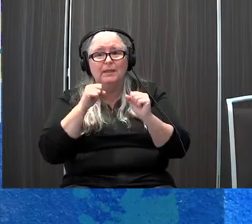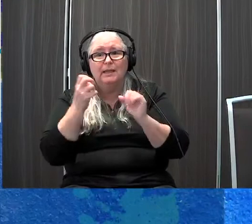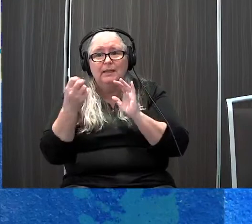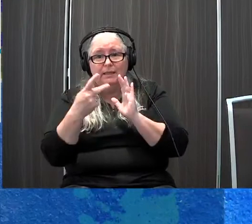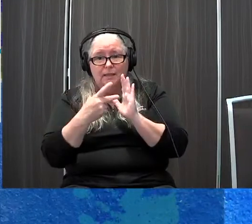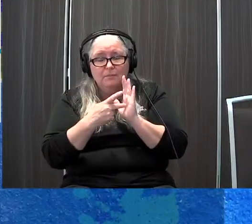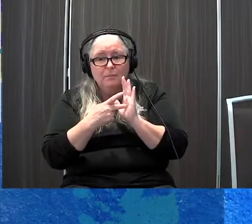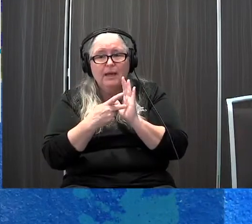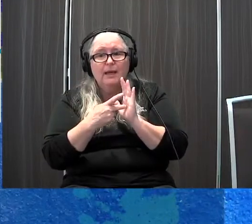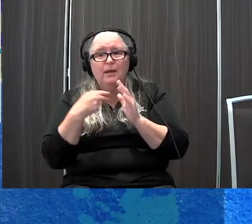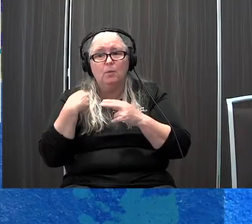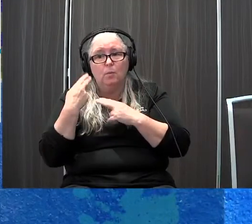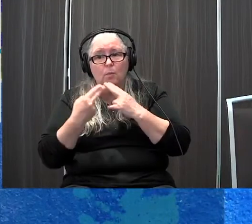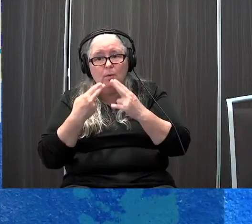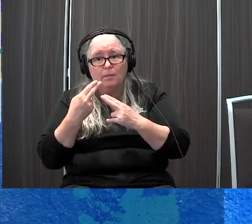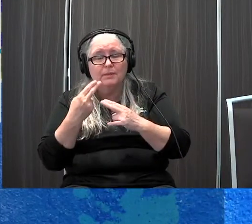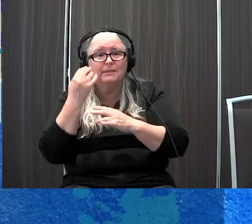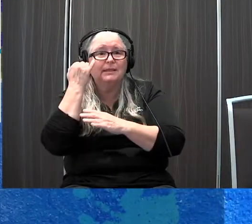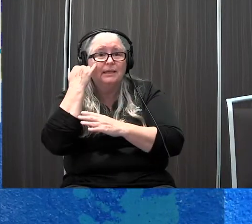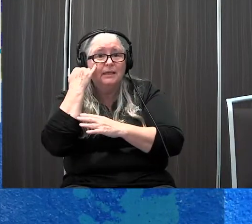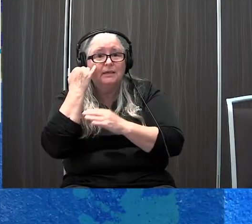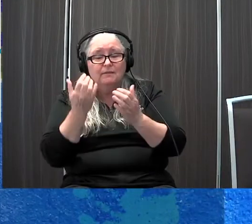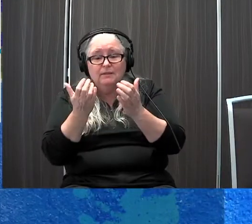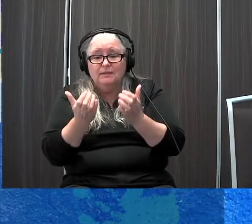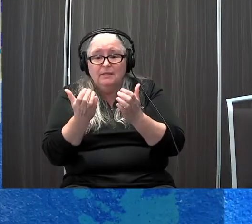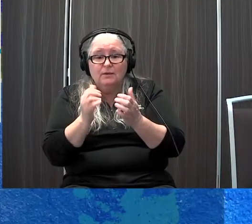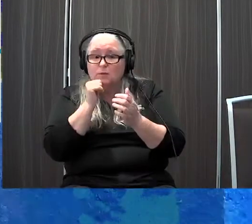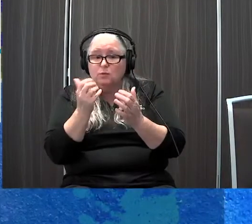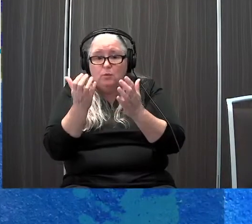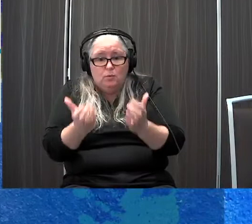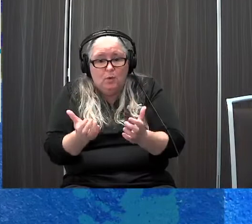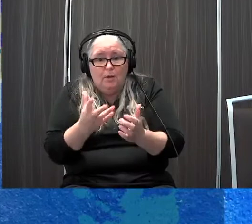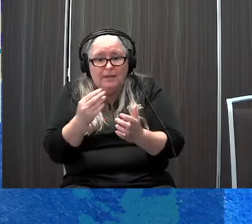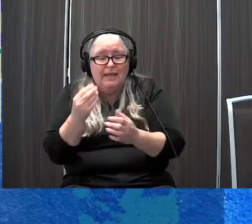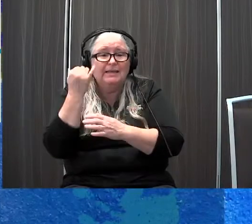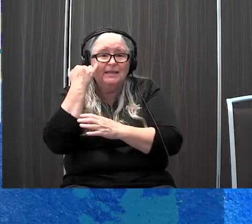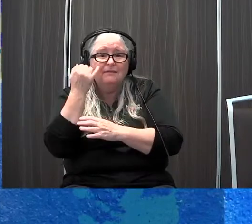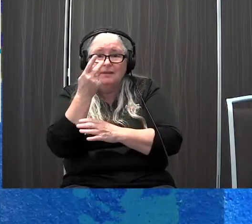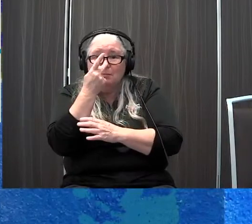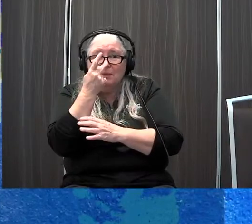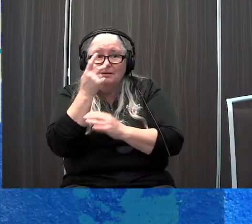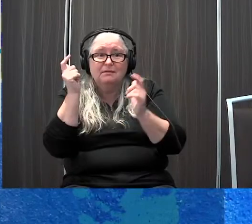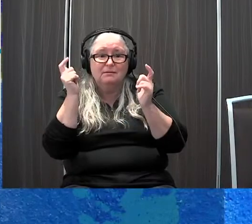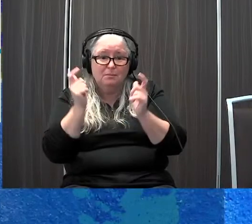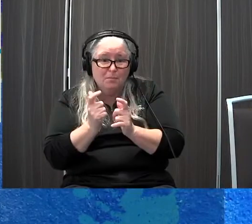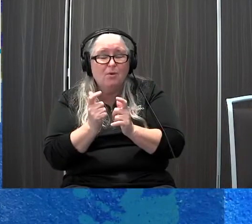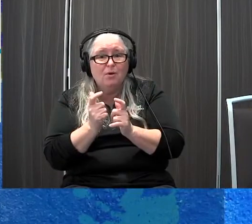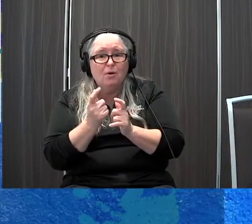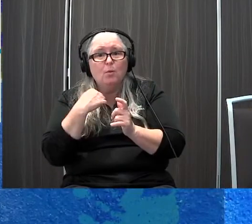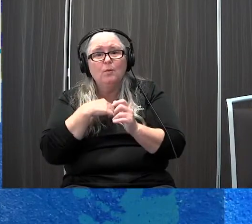in infancy, if the testicles haven't descended and if the penis is very small, we can give